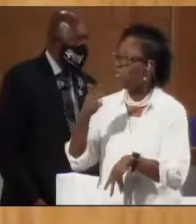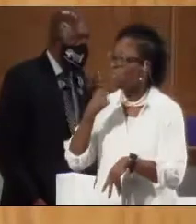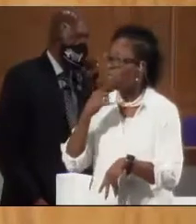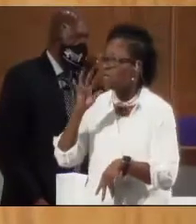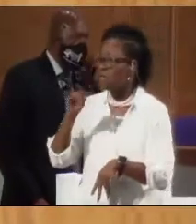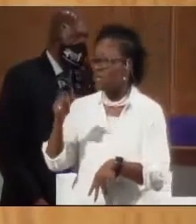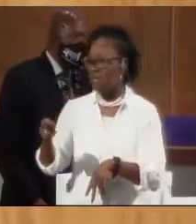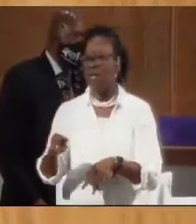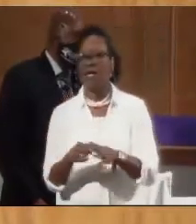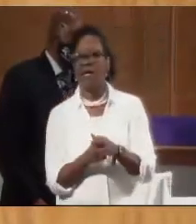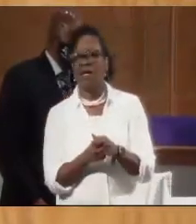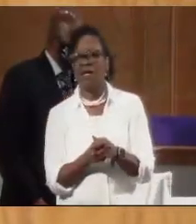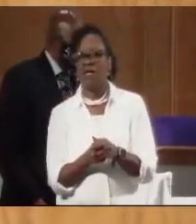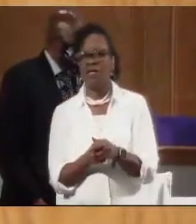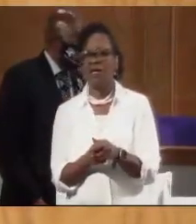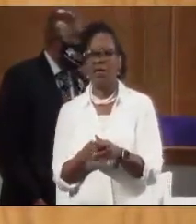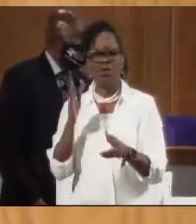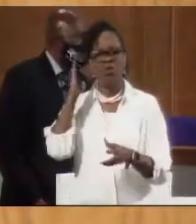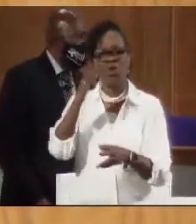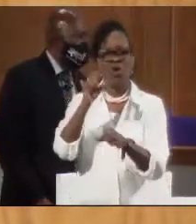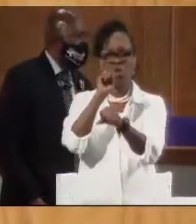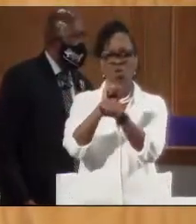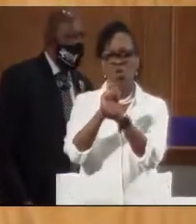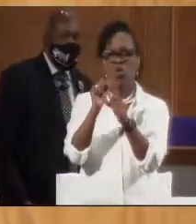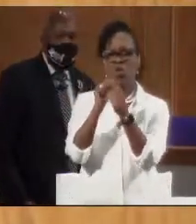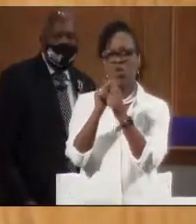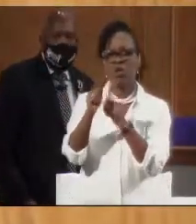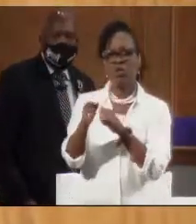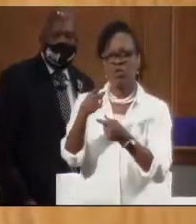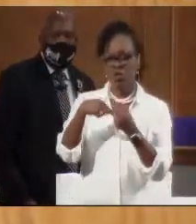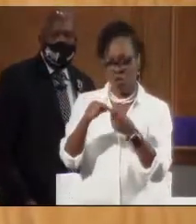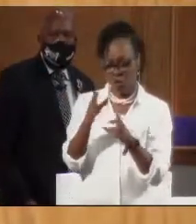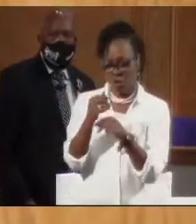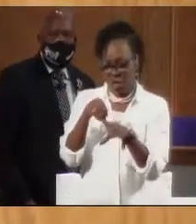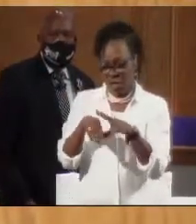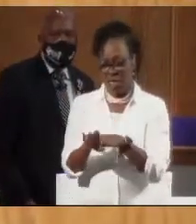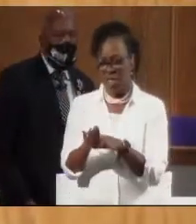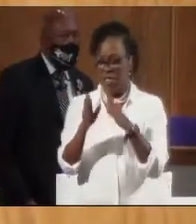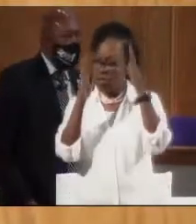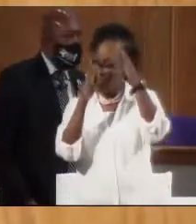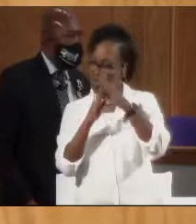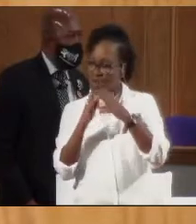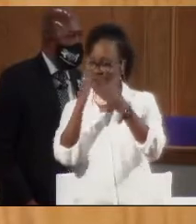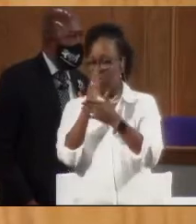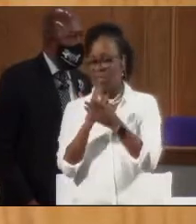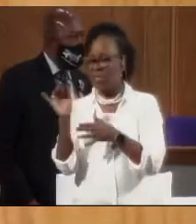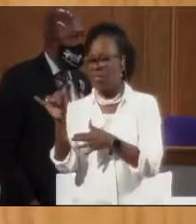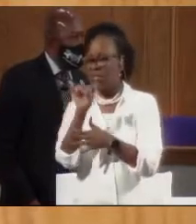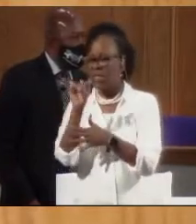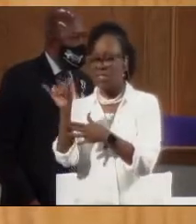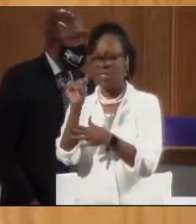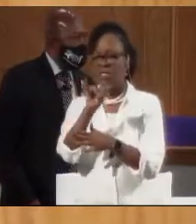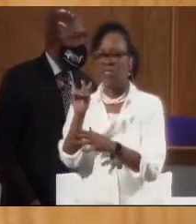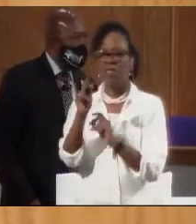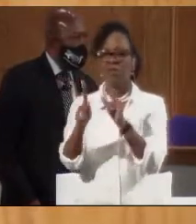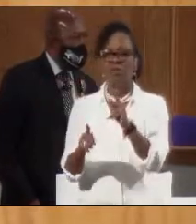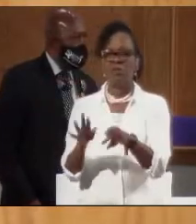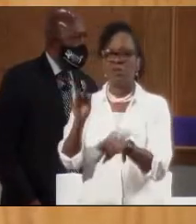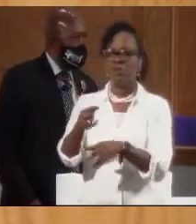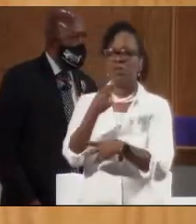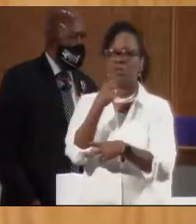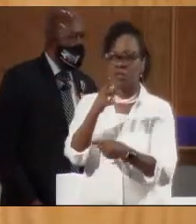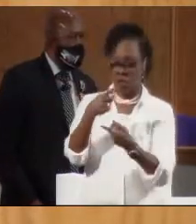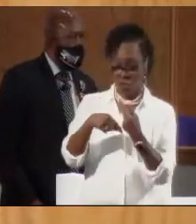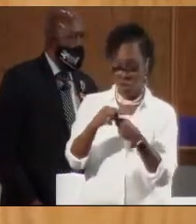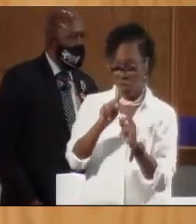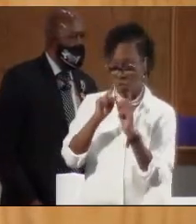baby, I'ma walk with you when you get in trouble, some of the same people who said, when you get locked